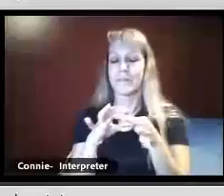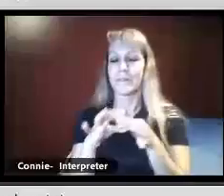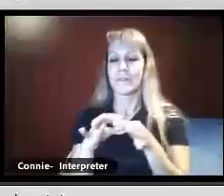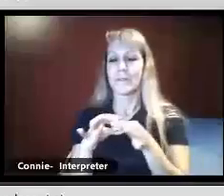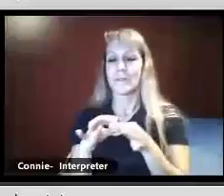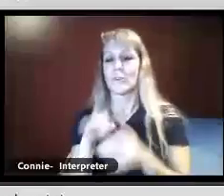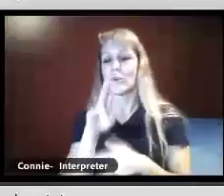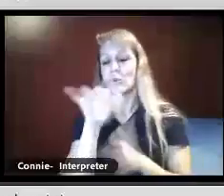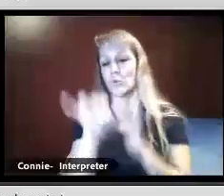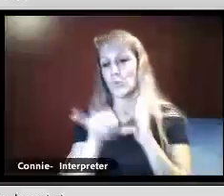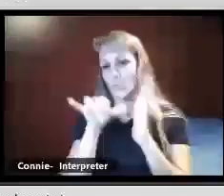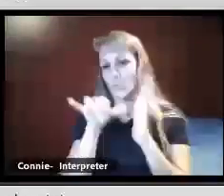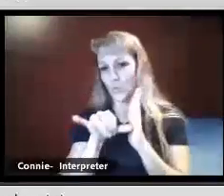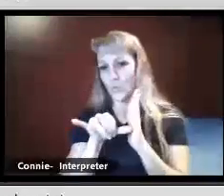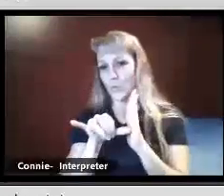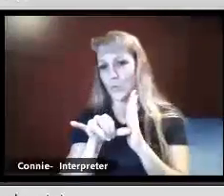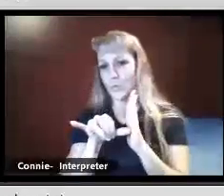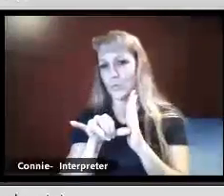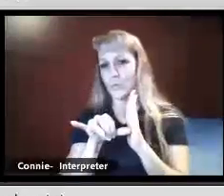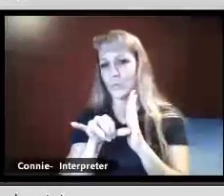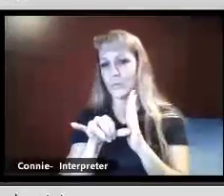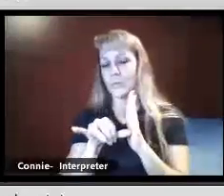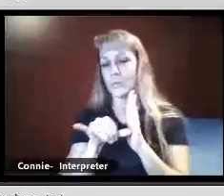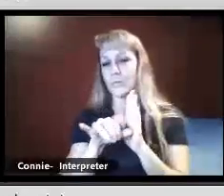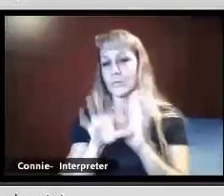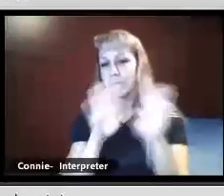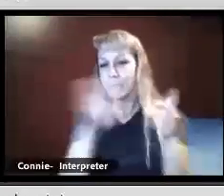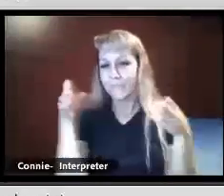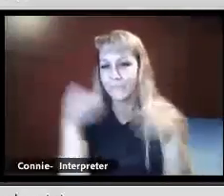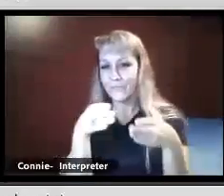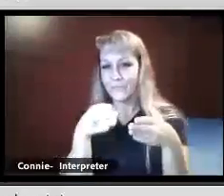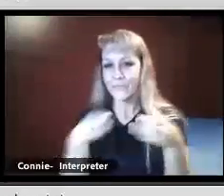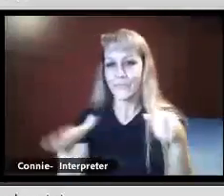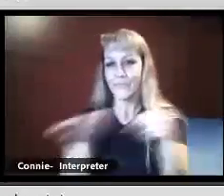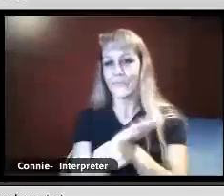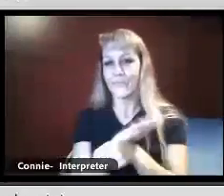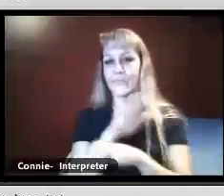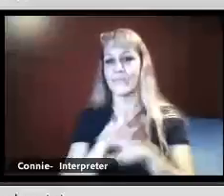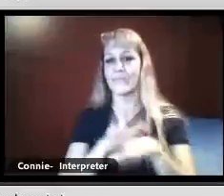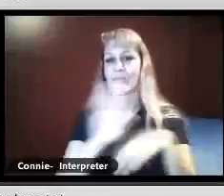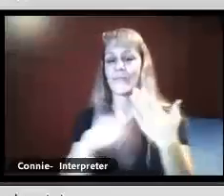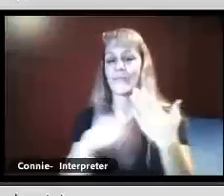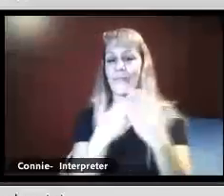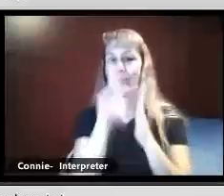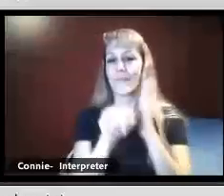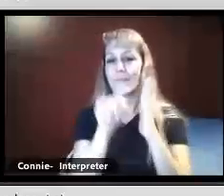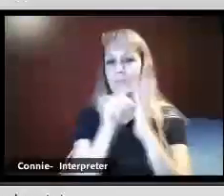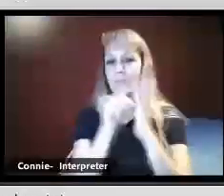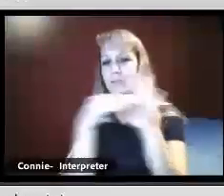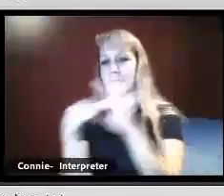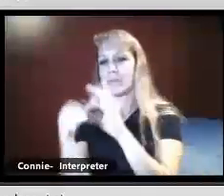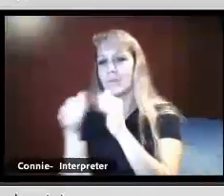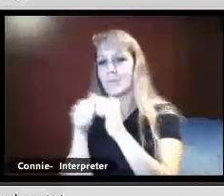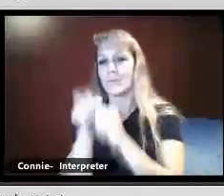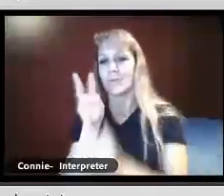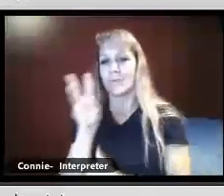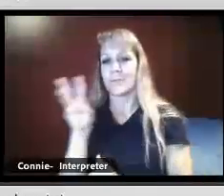YouTube channel that's devoted entirely to all of the videos that are created on the website.